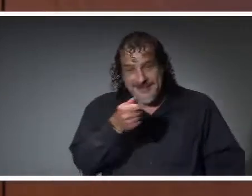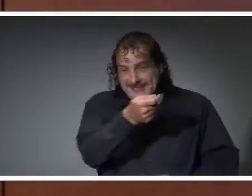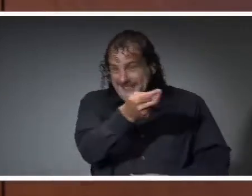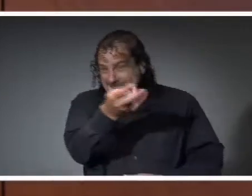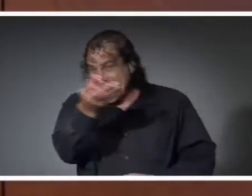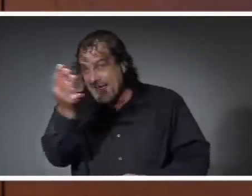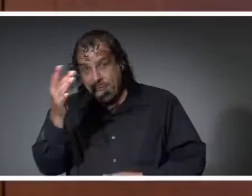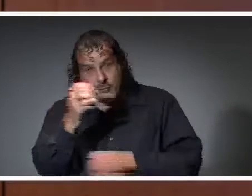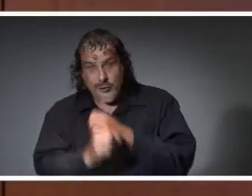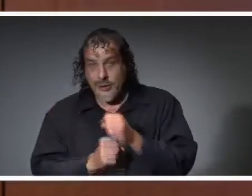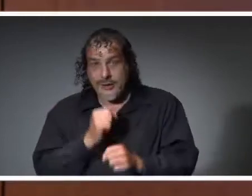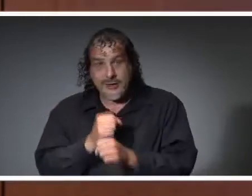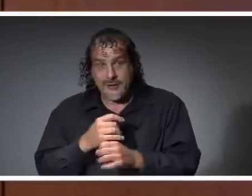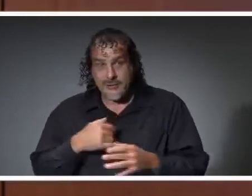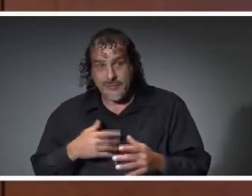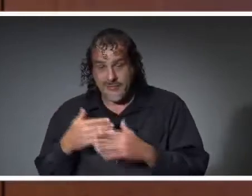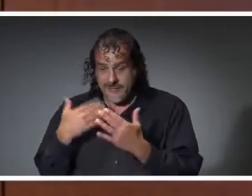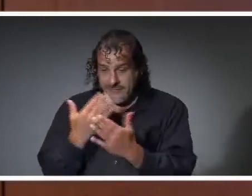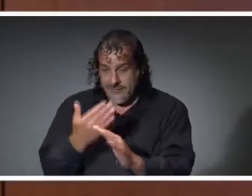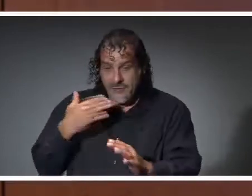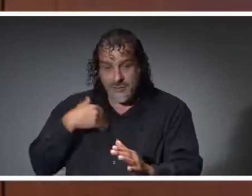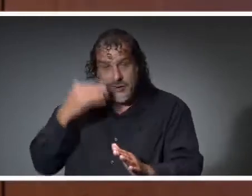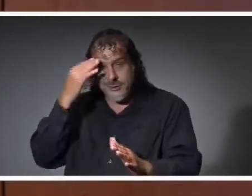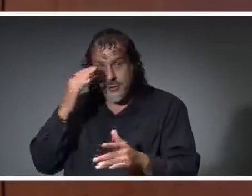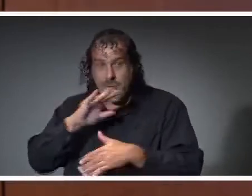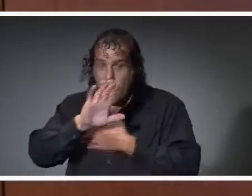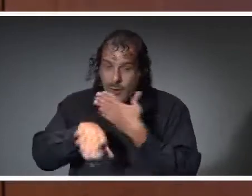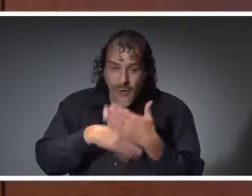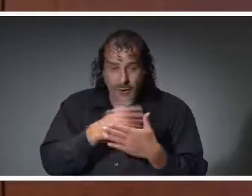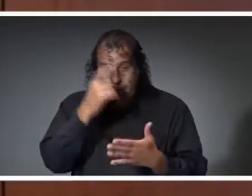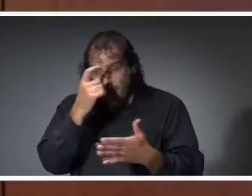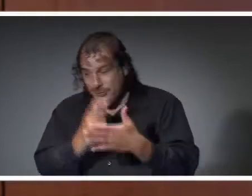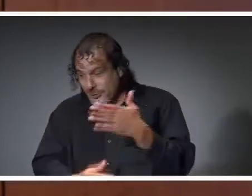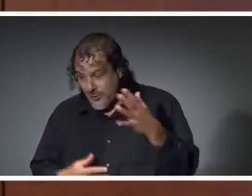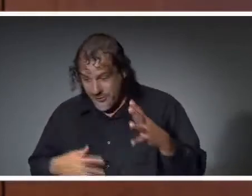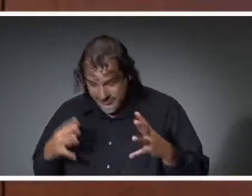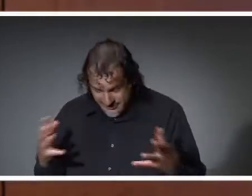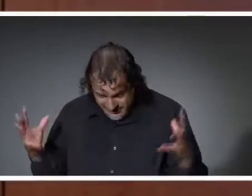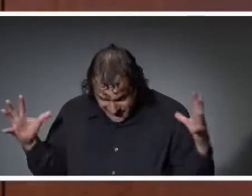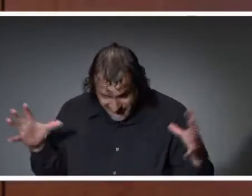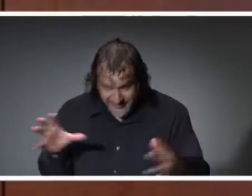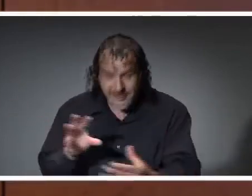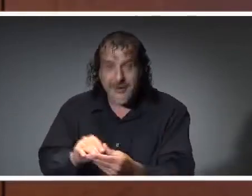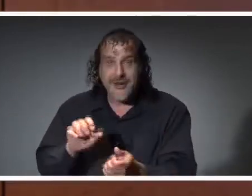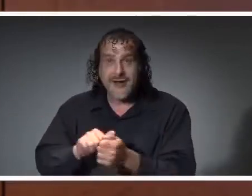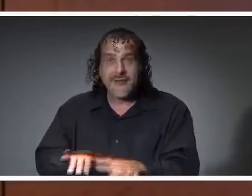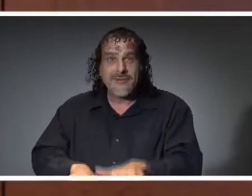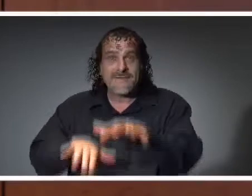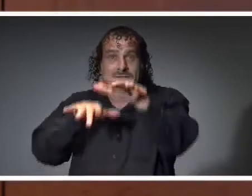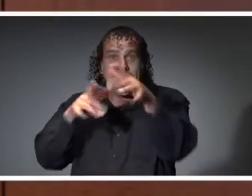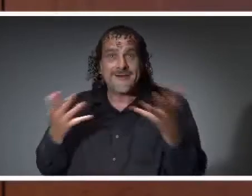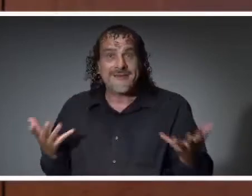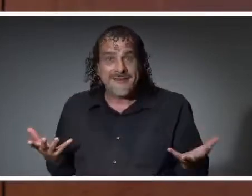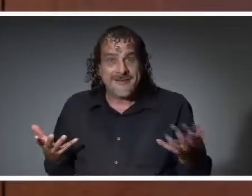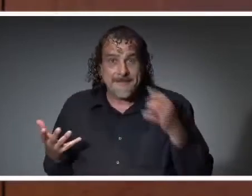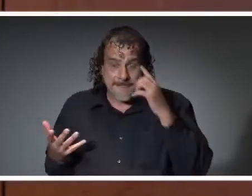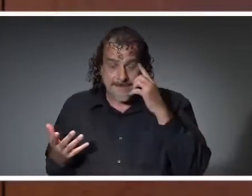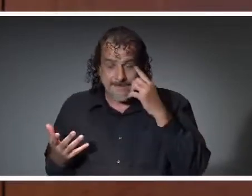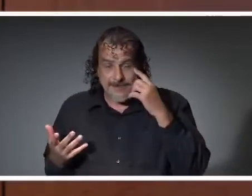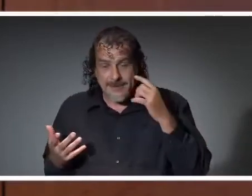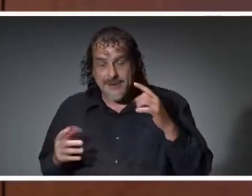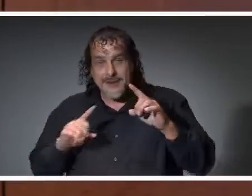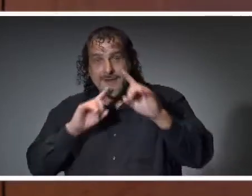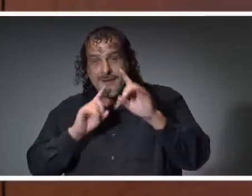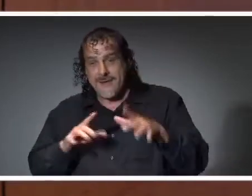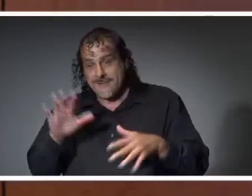before we truly know the total cost for the individual assistance and PA assistance for that damage. Report damage